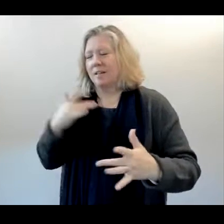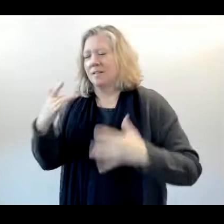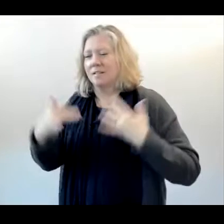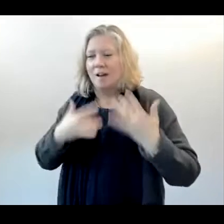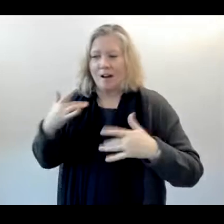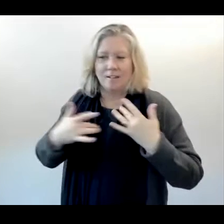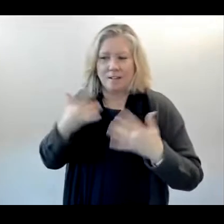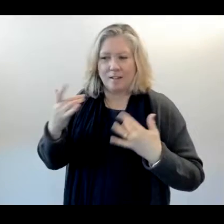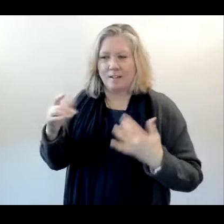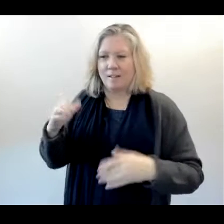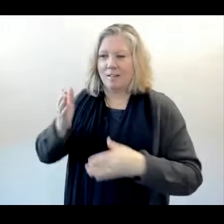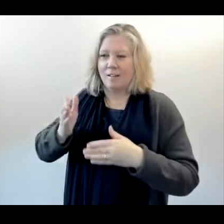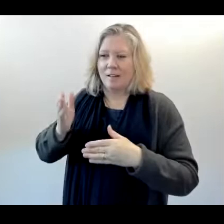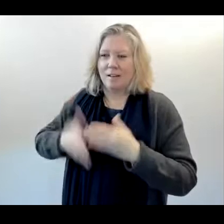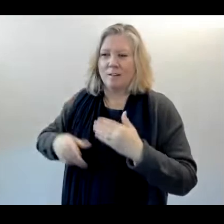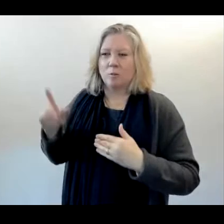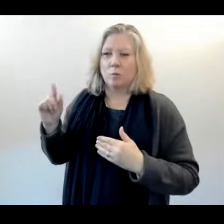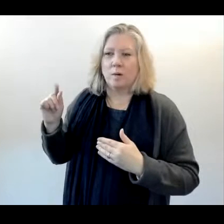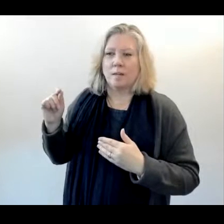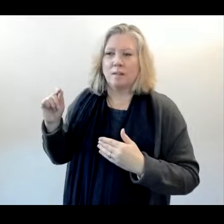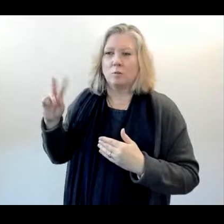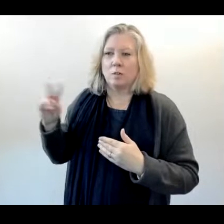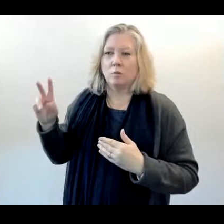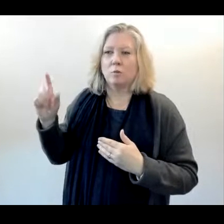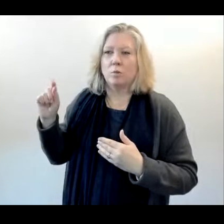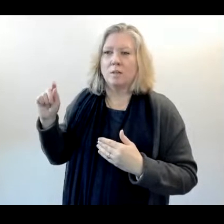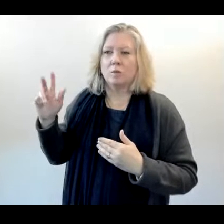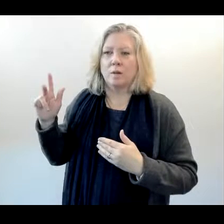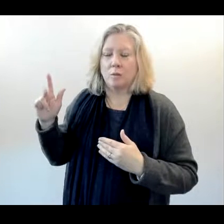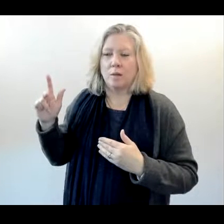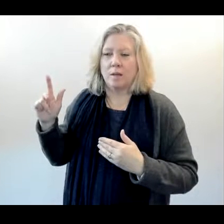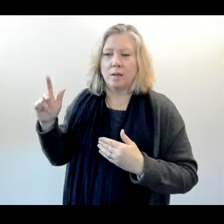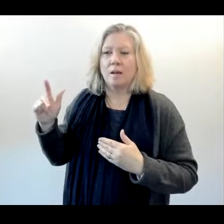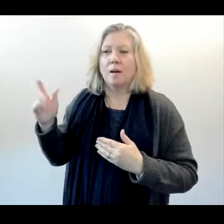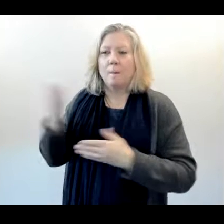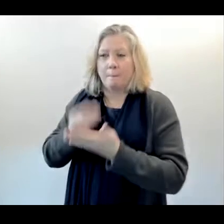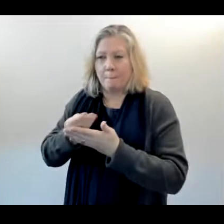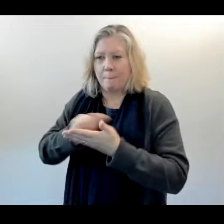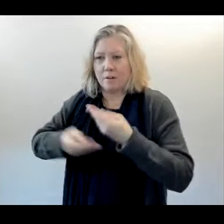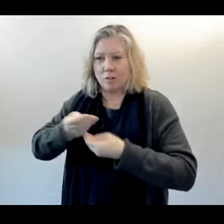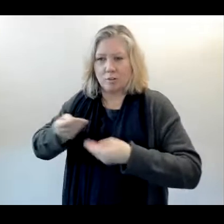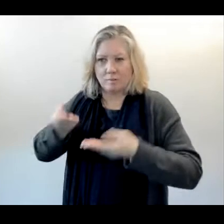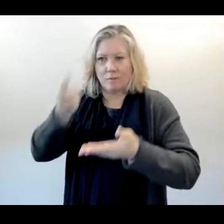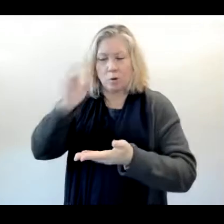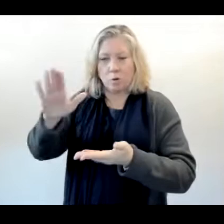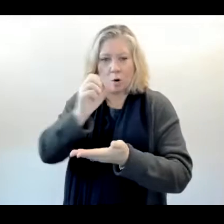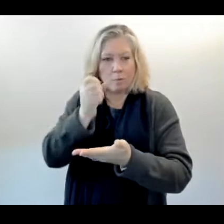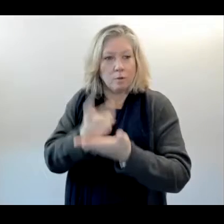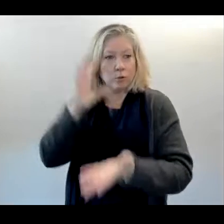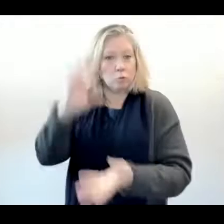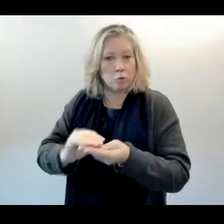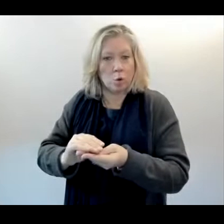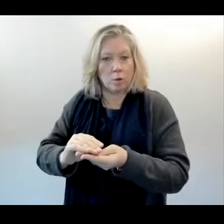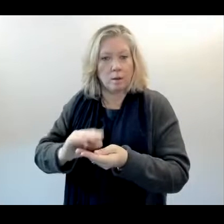present in 2022 the 2023 operating budget for your approval. The total budget for